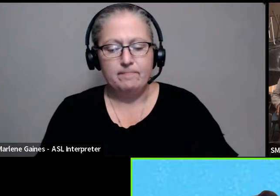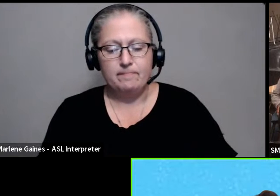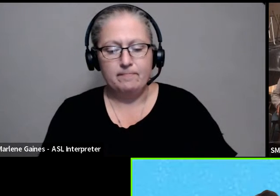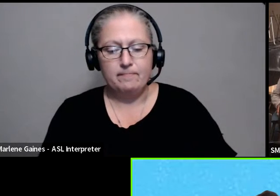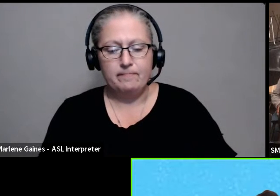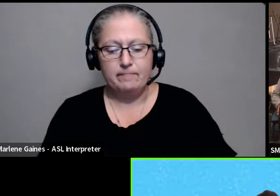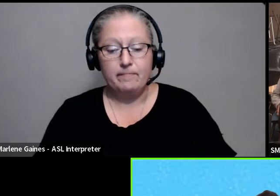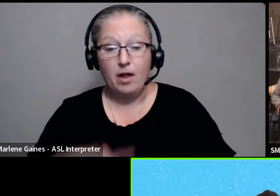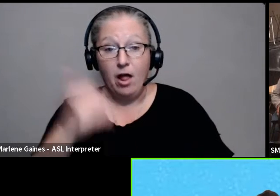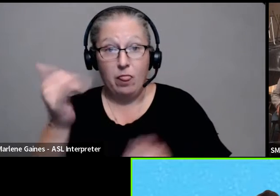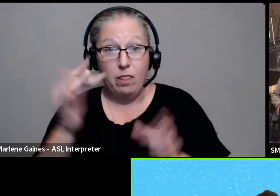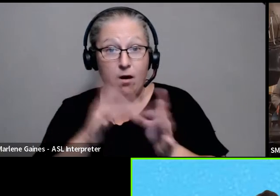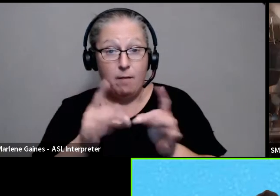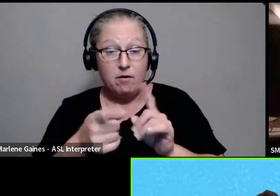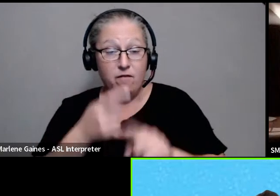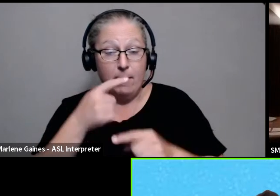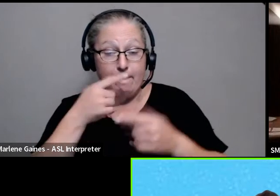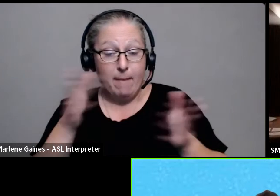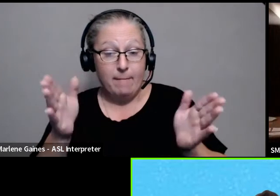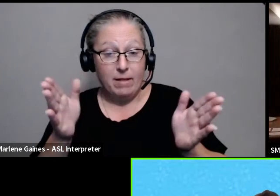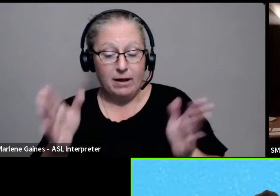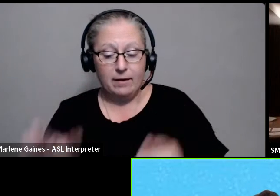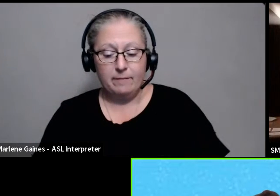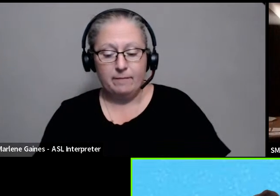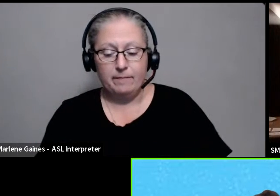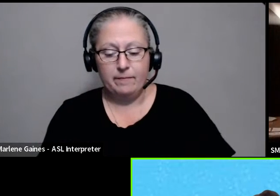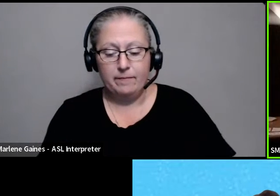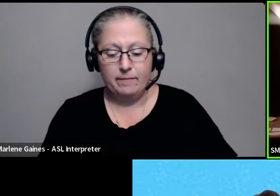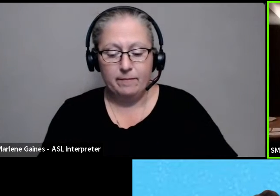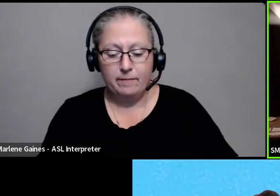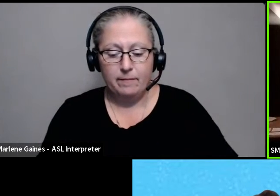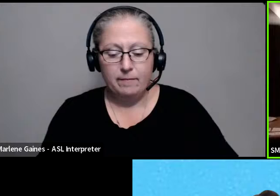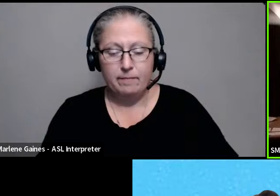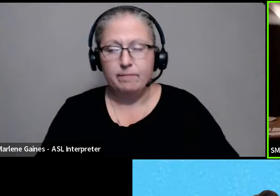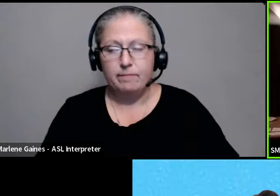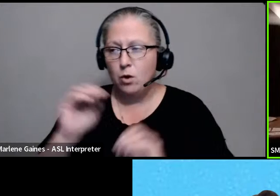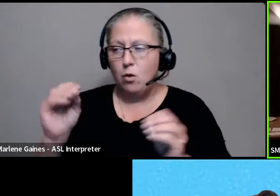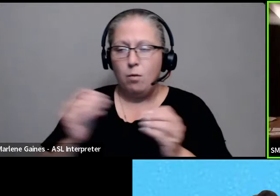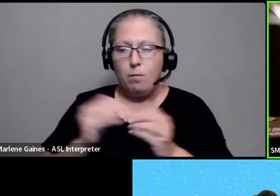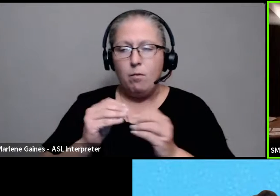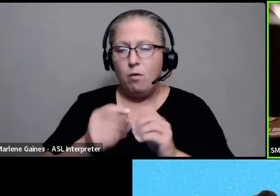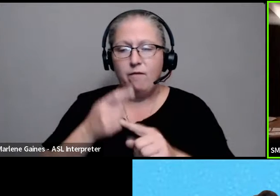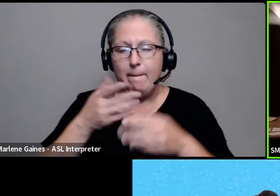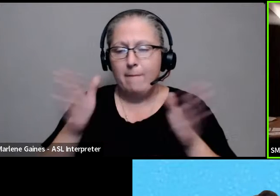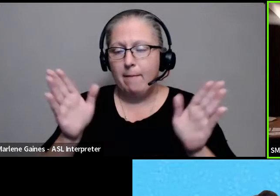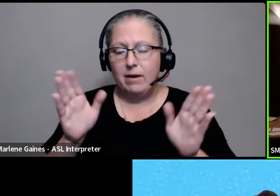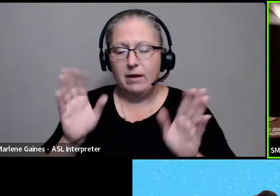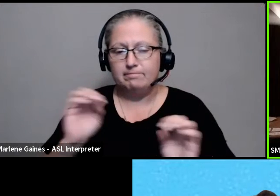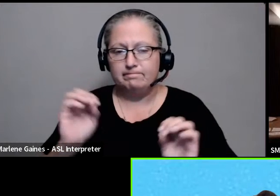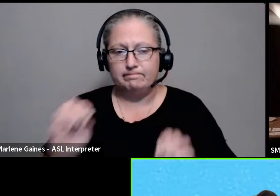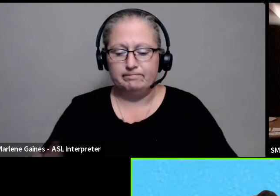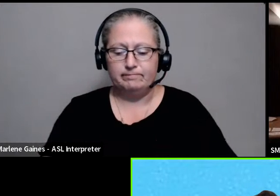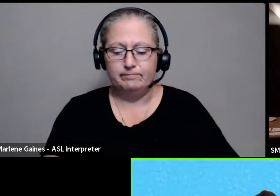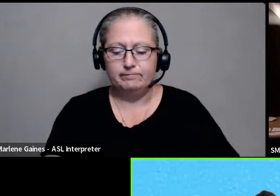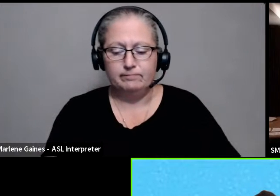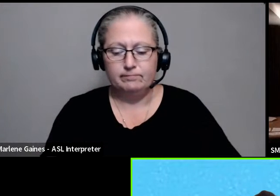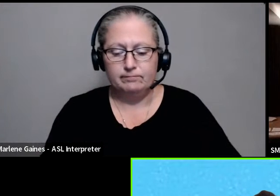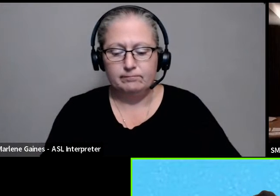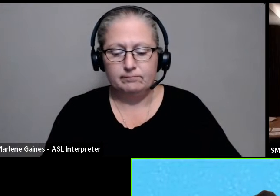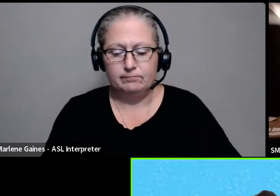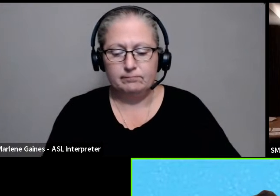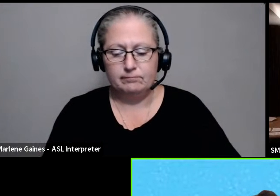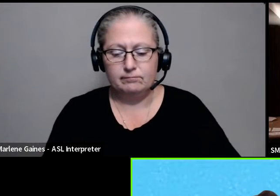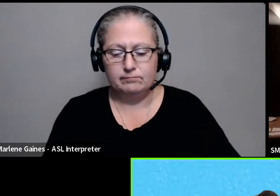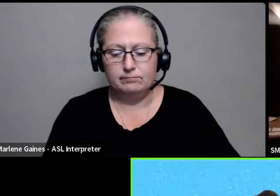Are there any other comments from the public? I don't have any more comments from the public turned in Okay. or Anyone